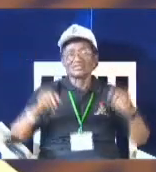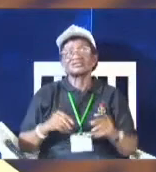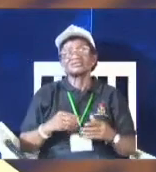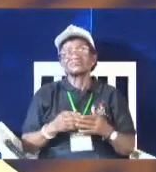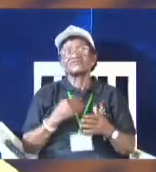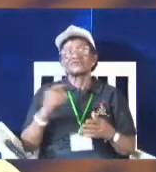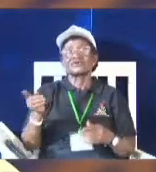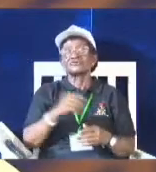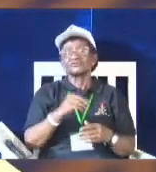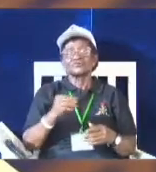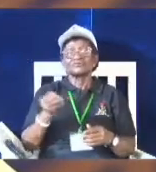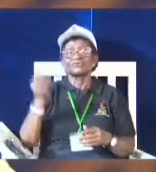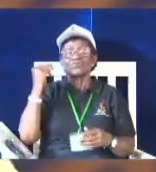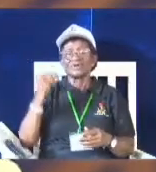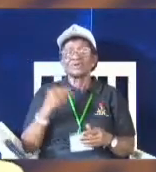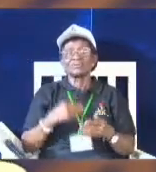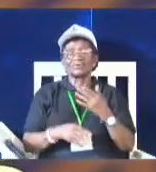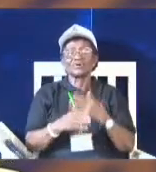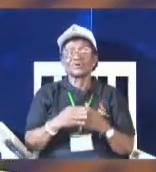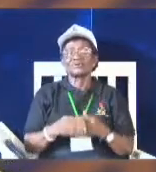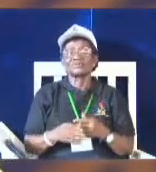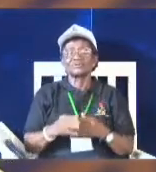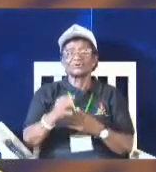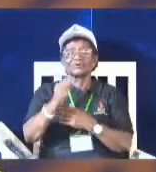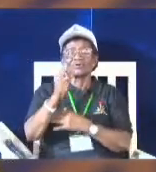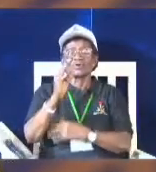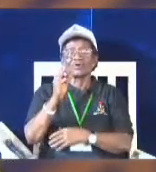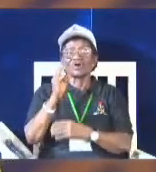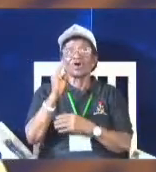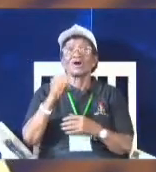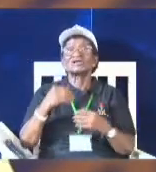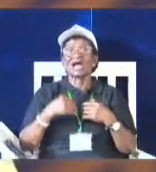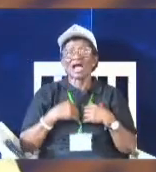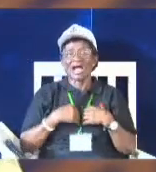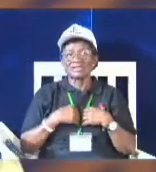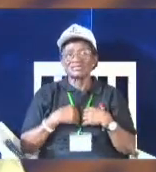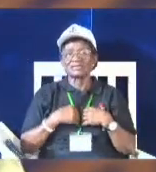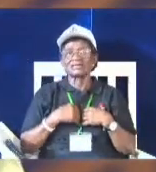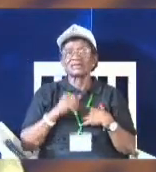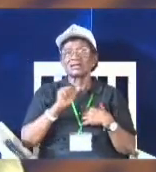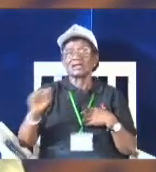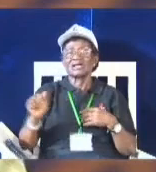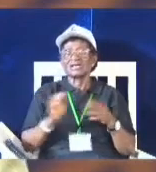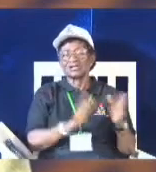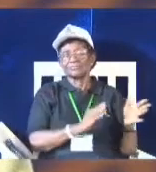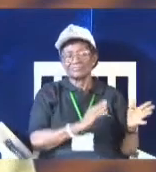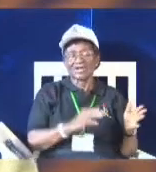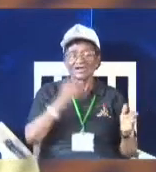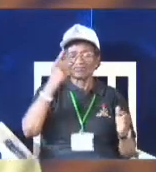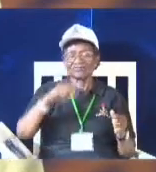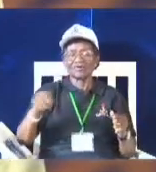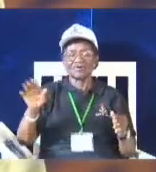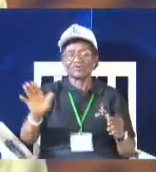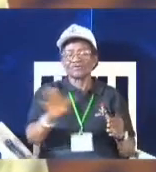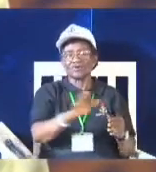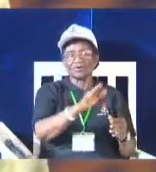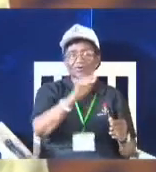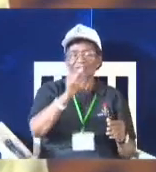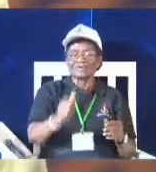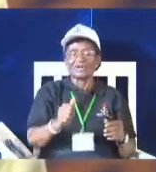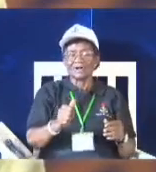Before you were born, God had a plan for your life.